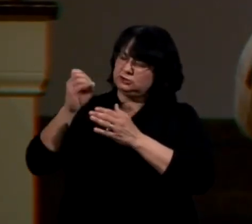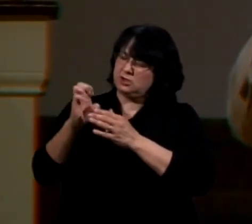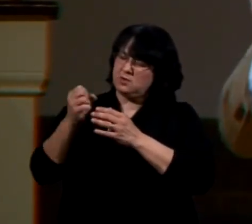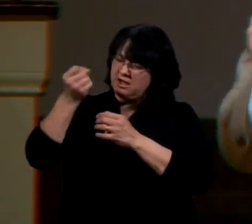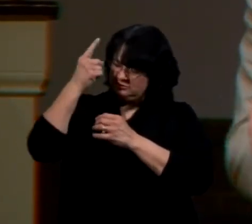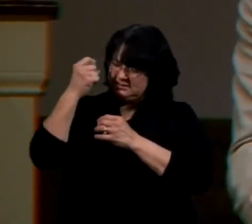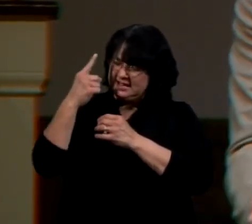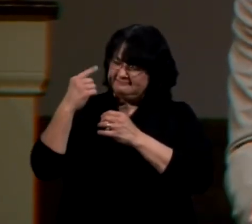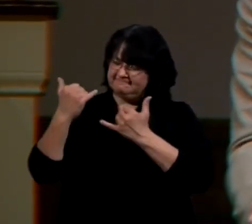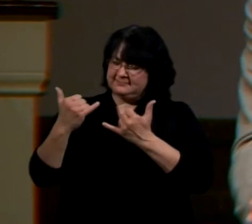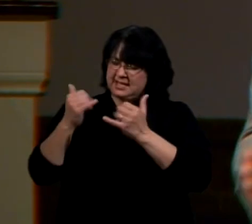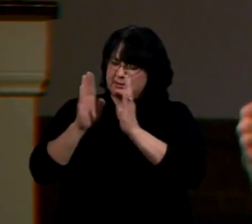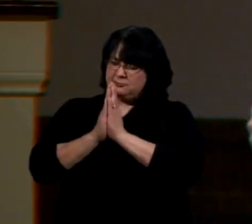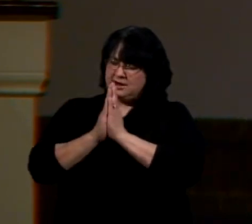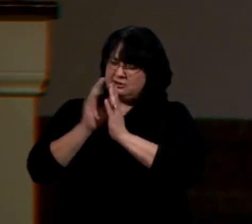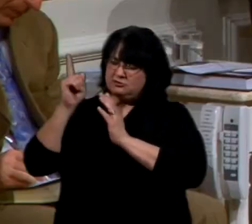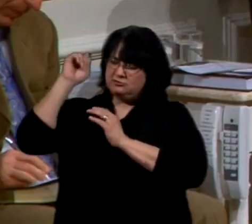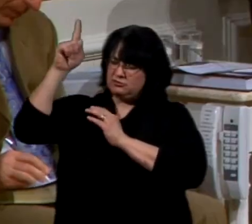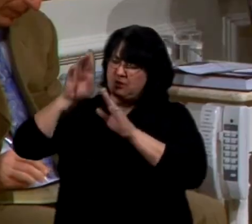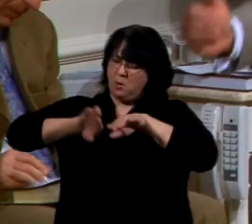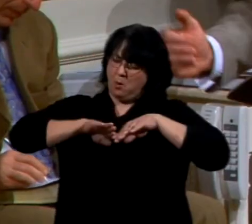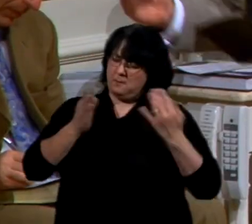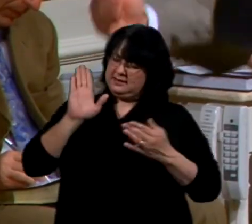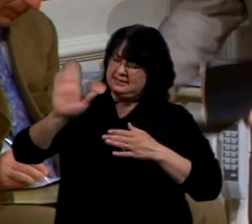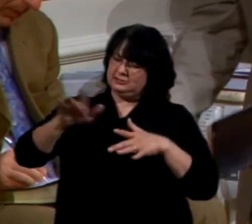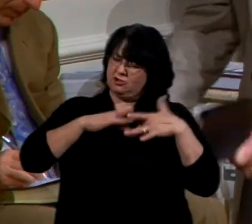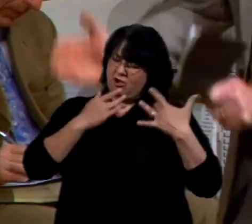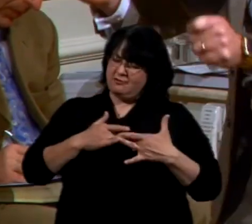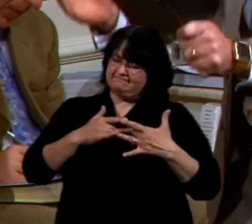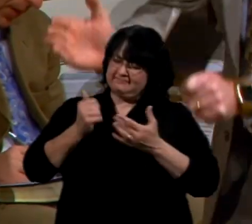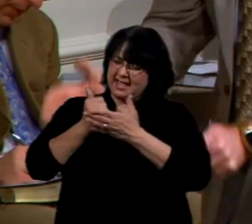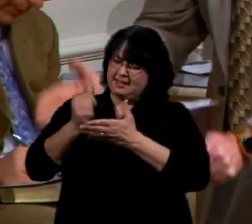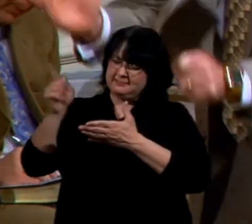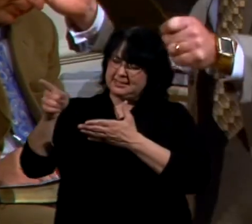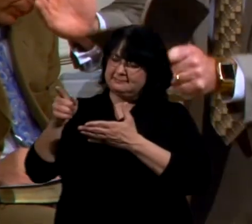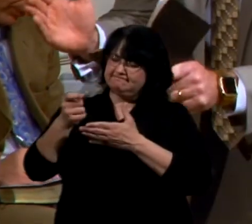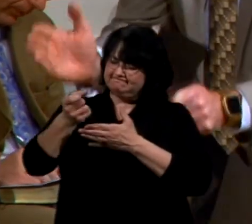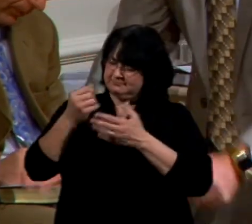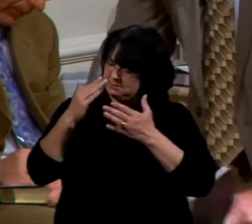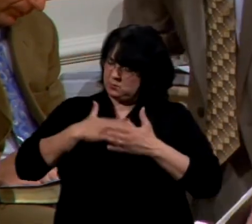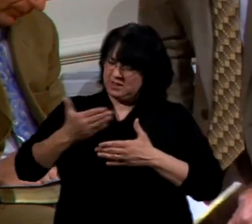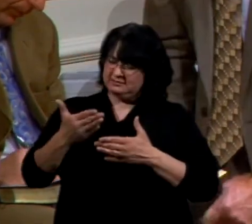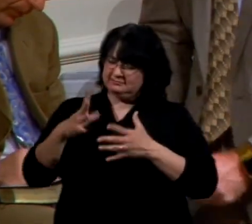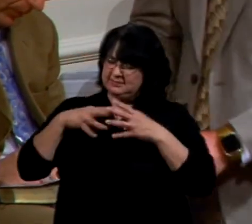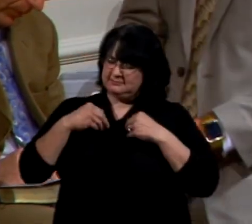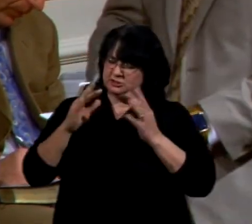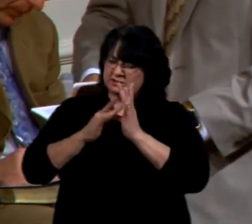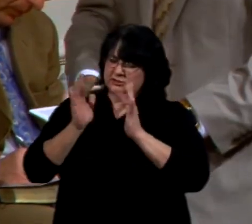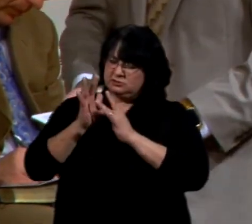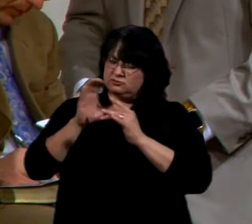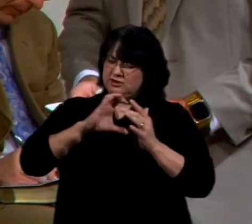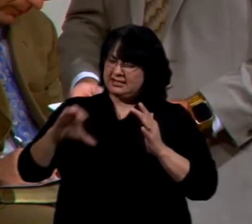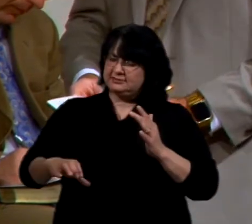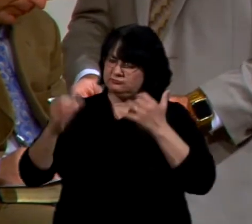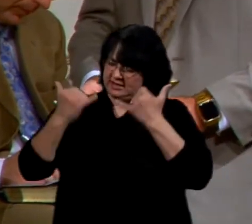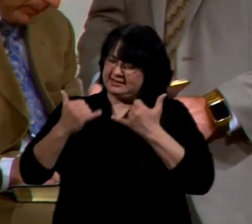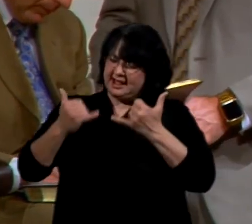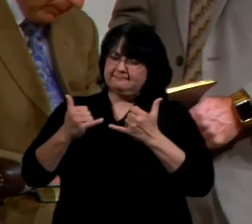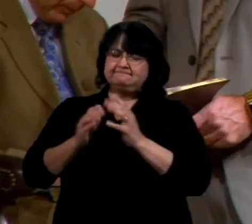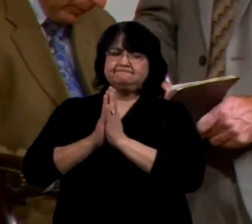I pray that you open his heart, and right now I pray that you help him to be willing to receive Jesus Christ right